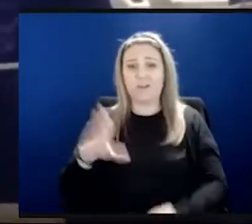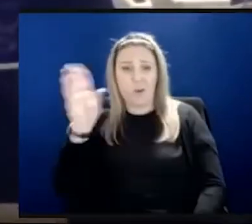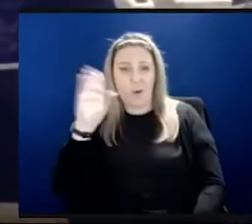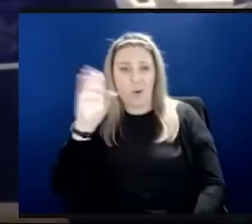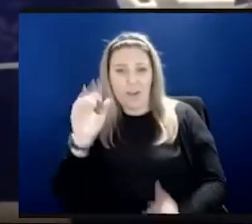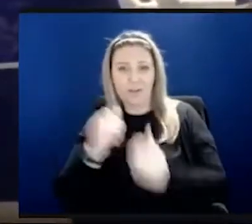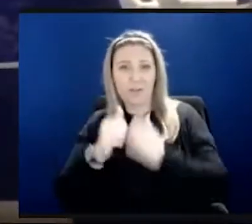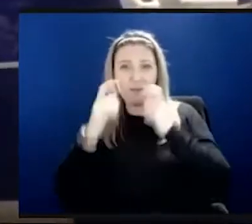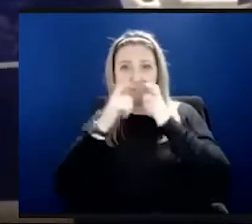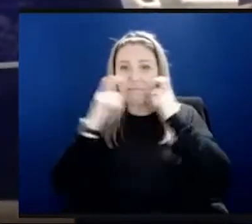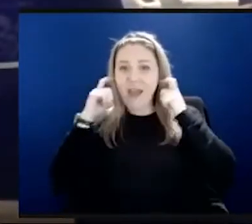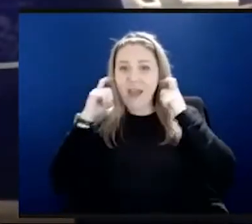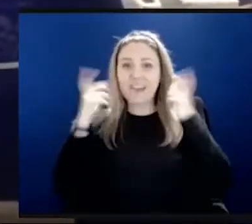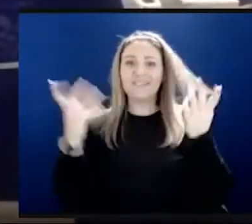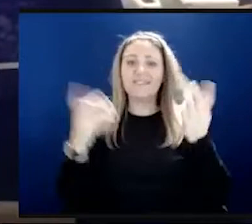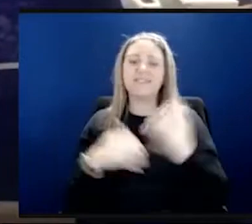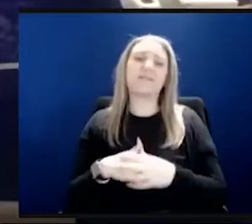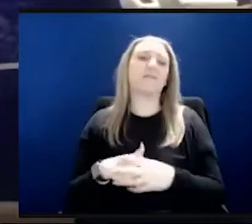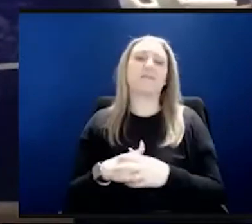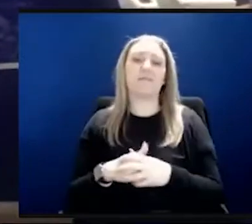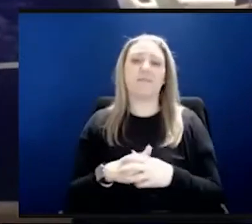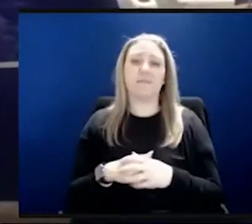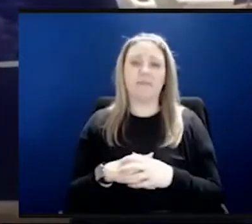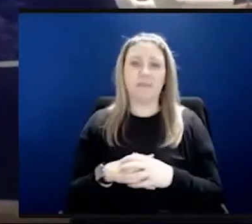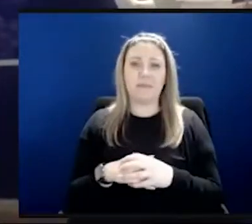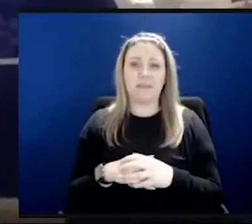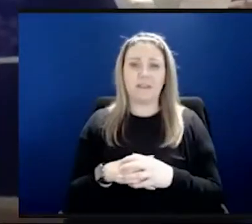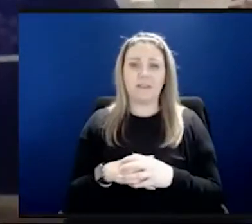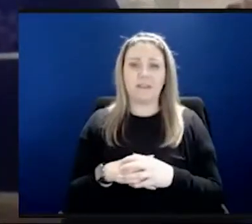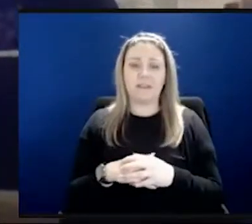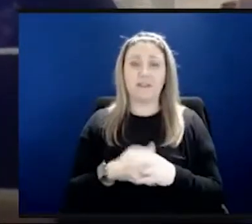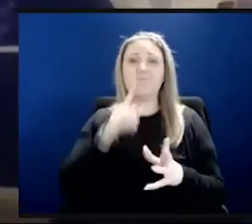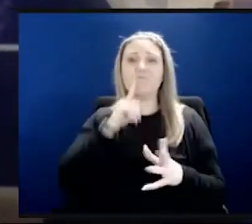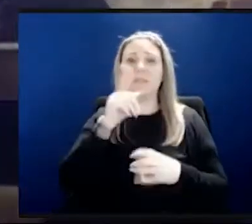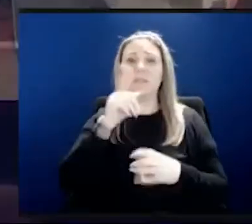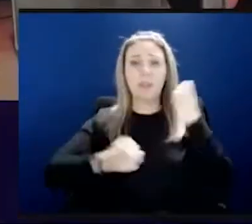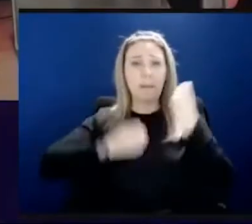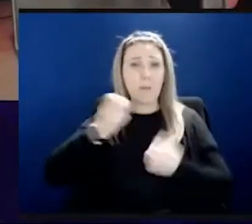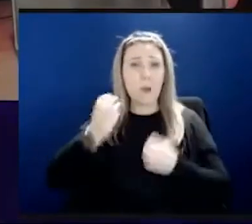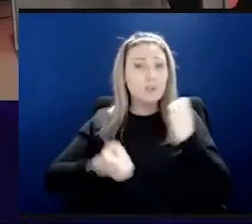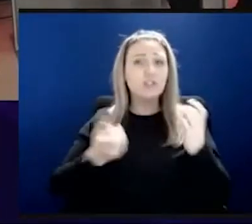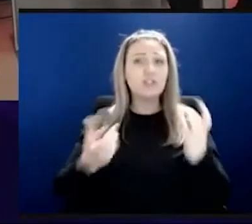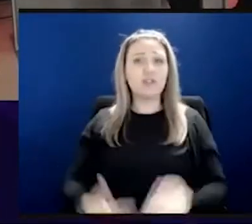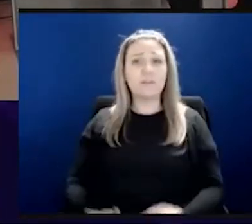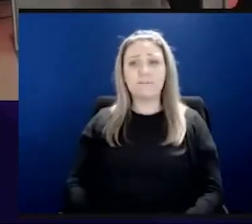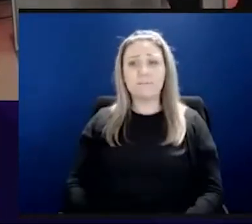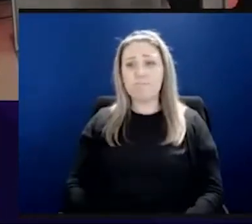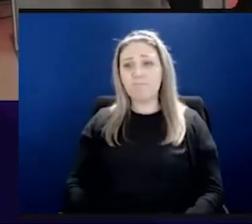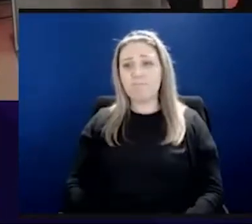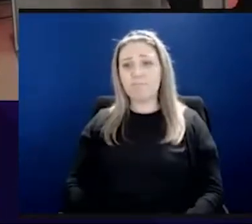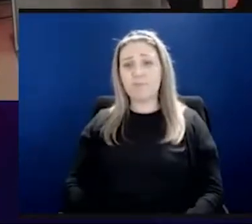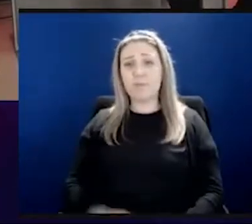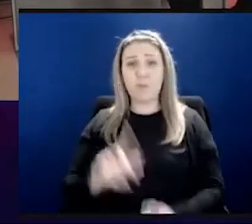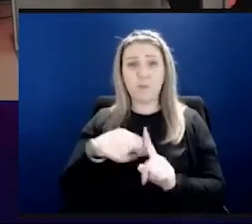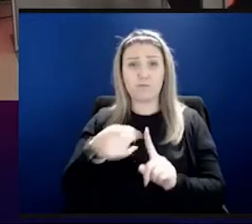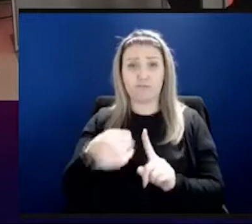on. And so super emotional. And I think that when you go through this